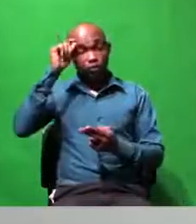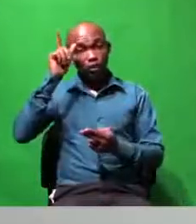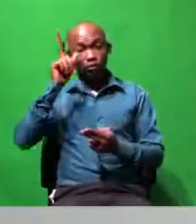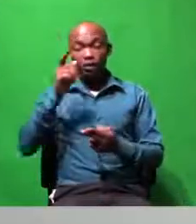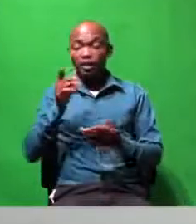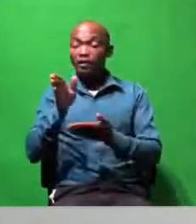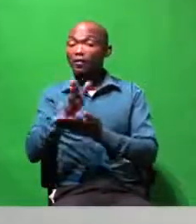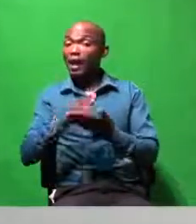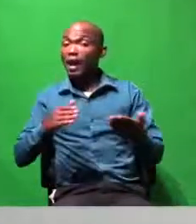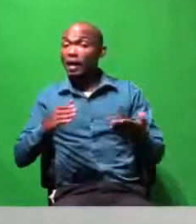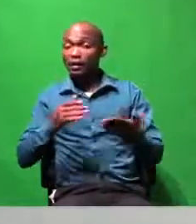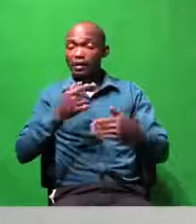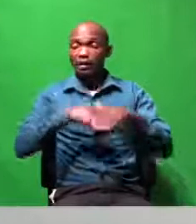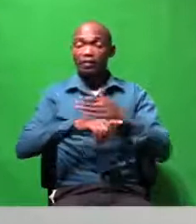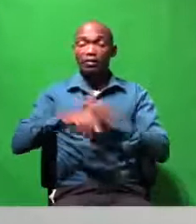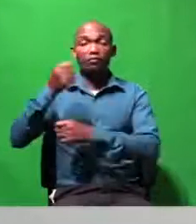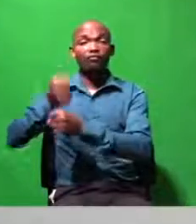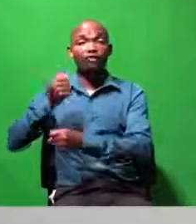in the field.